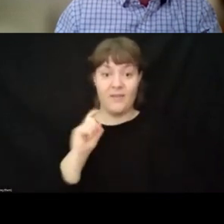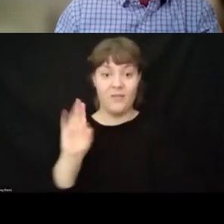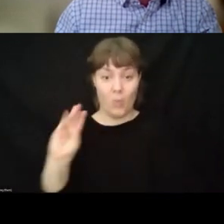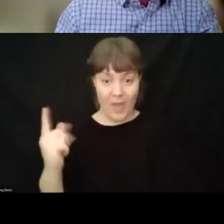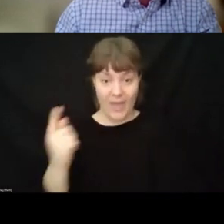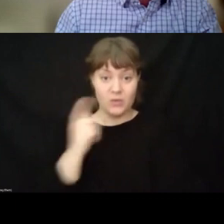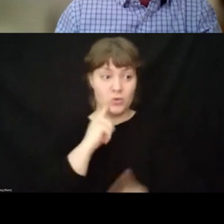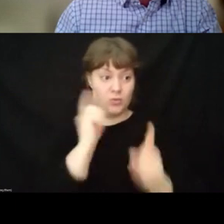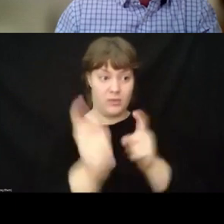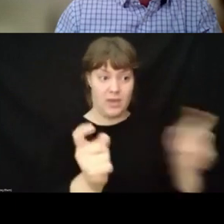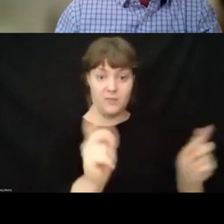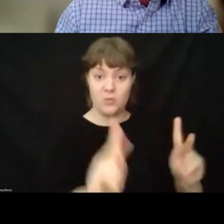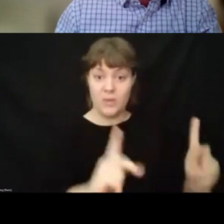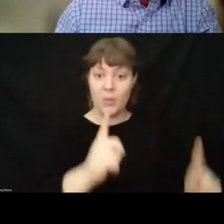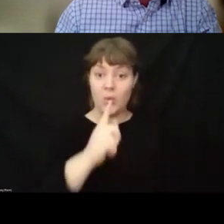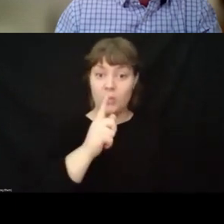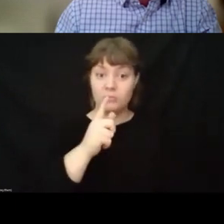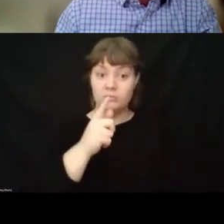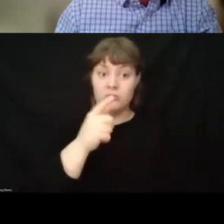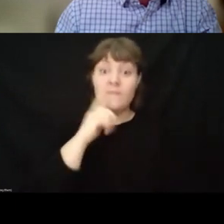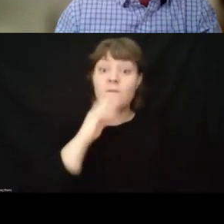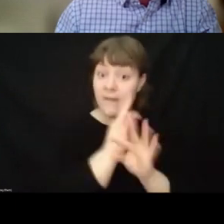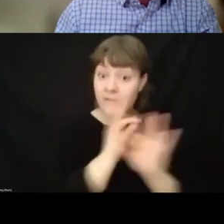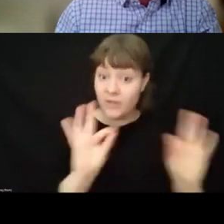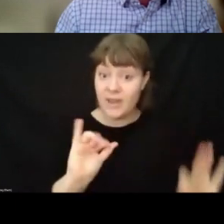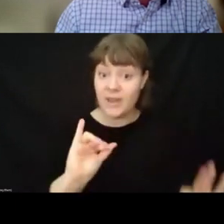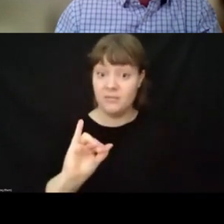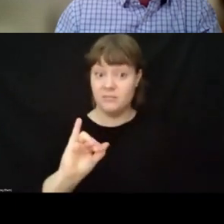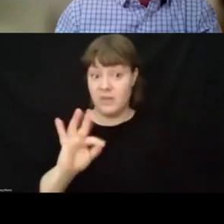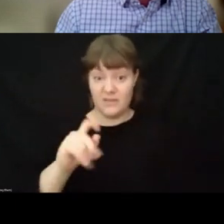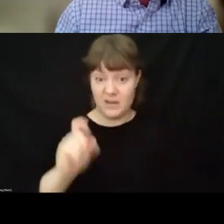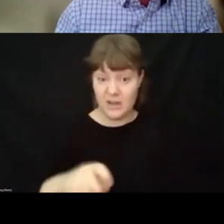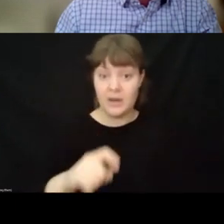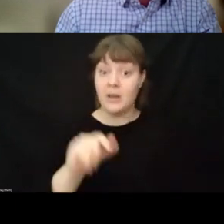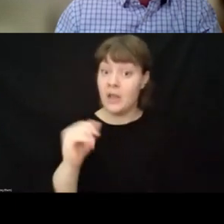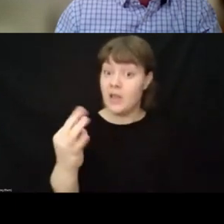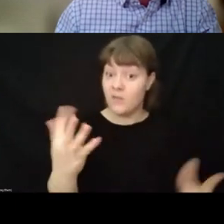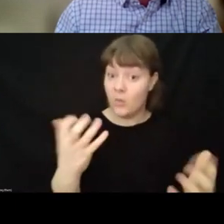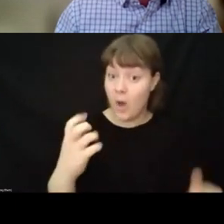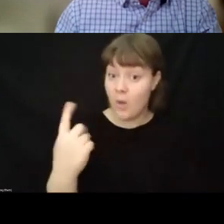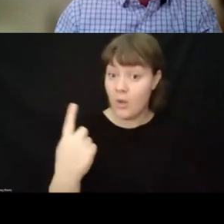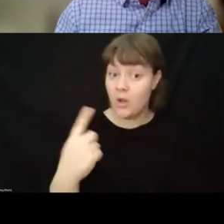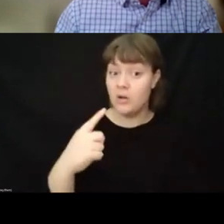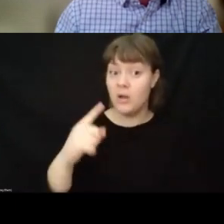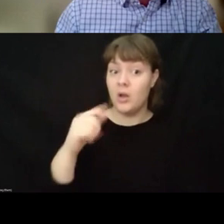them. If anybody's looking for one, they can give her a call. The number is